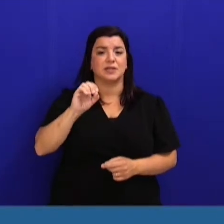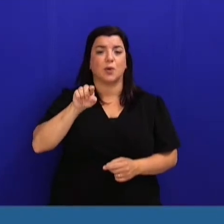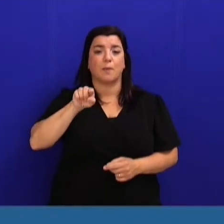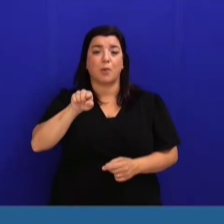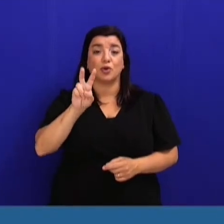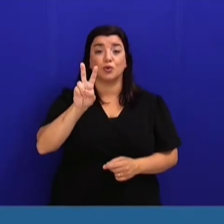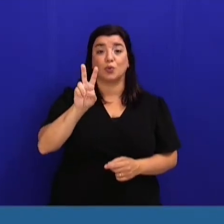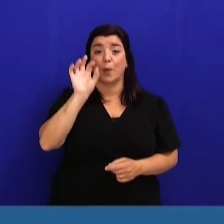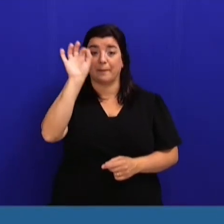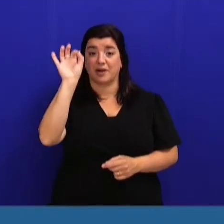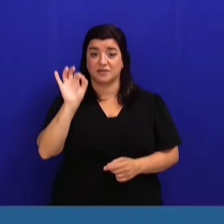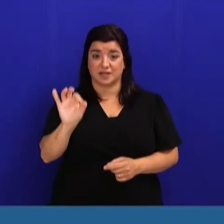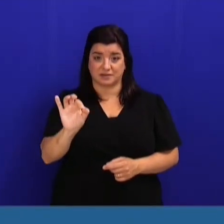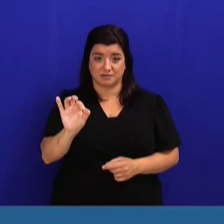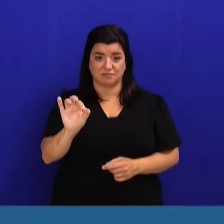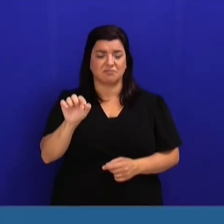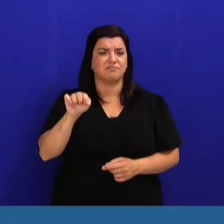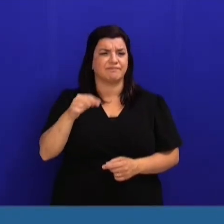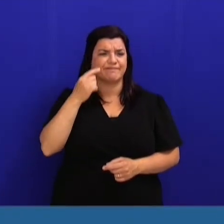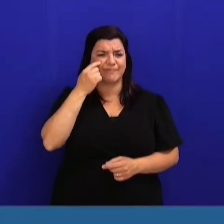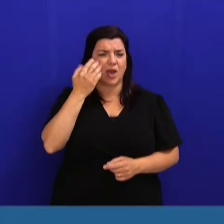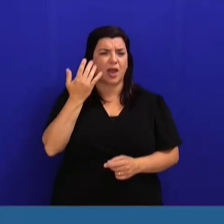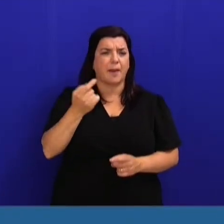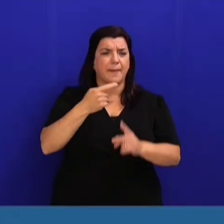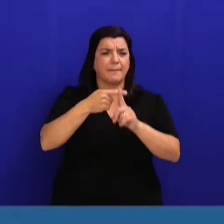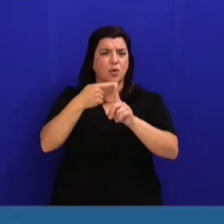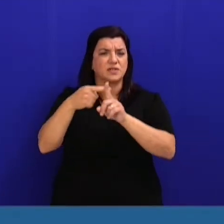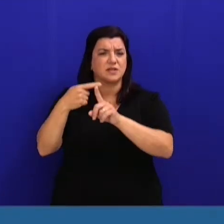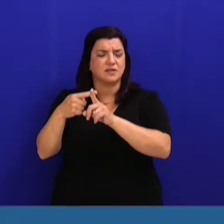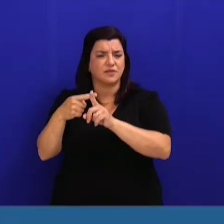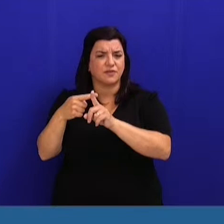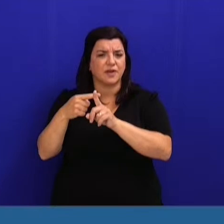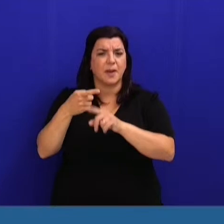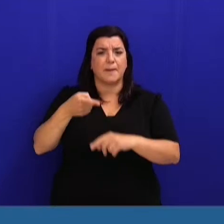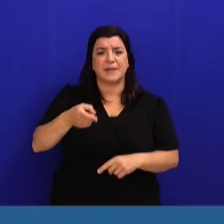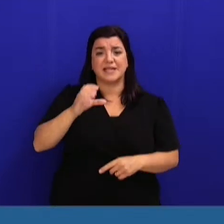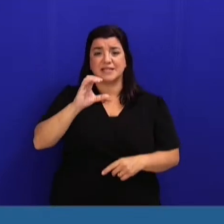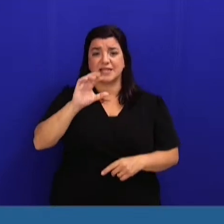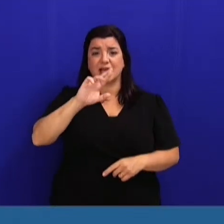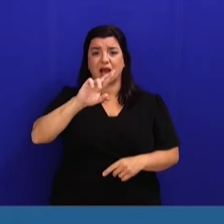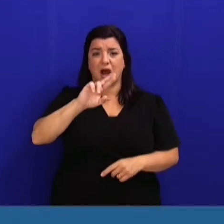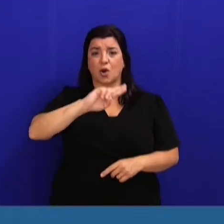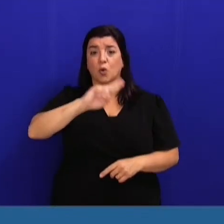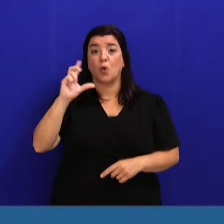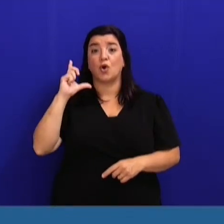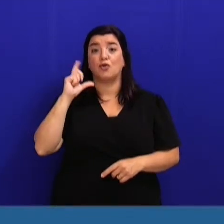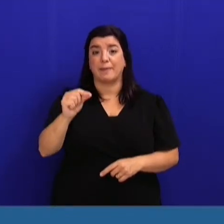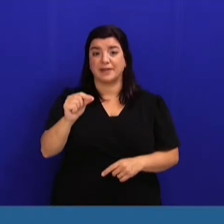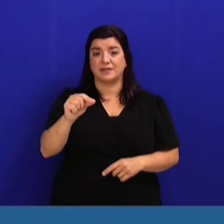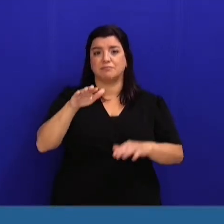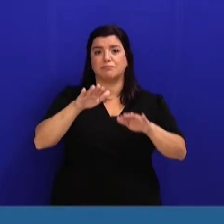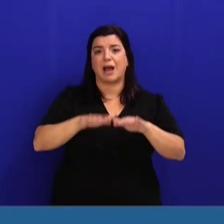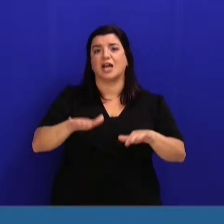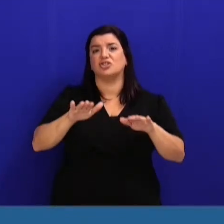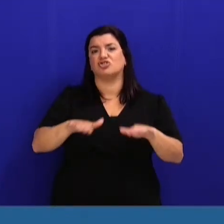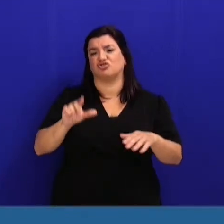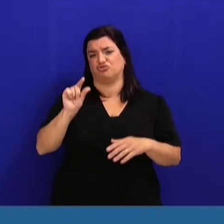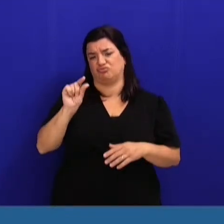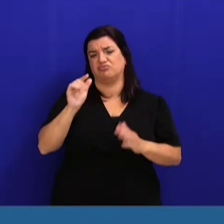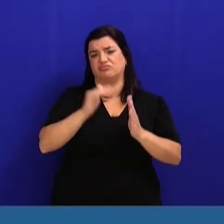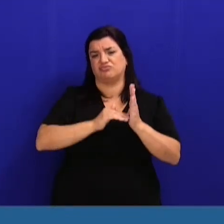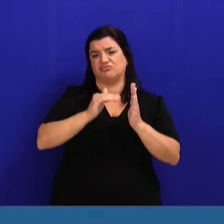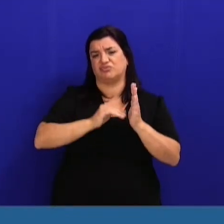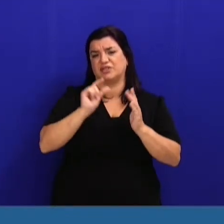qegħdin naraw ukoll l-ammonti li jiġu pożittivi kemm il-PCRs kif ukoll mir-rapid tests ukoll baqgħu baxxi. Fakkarkom